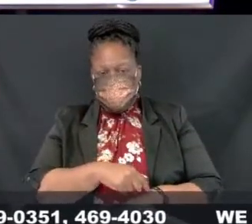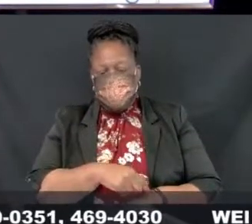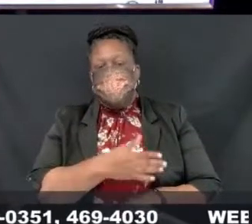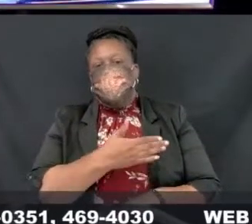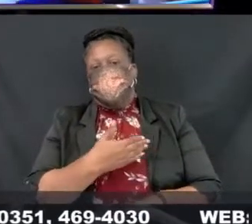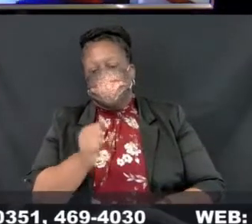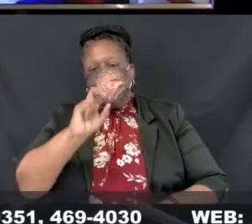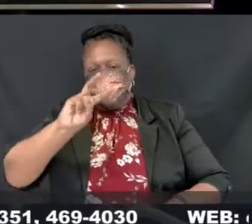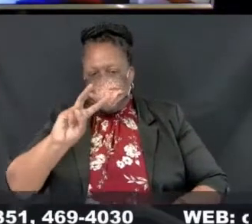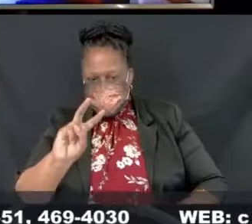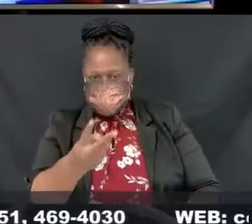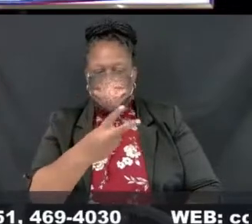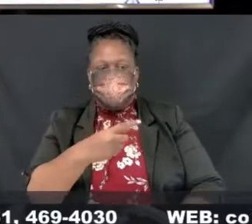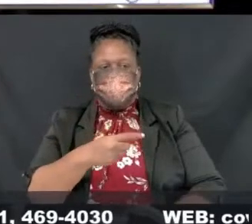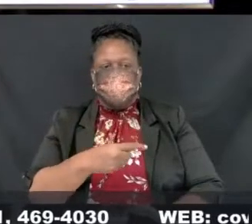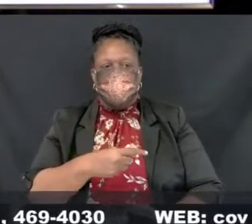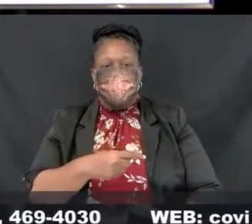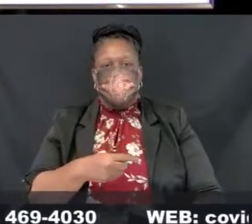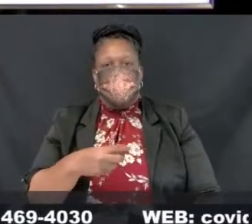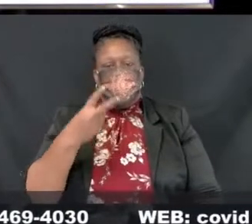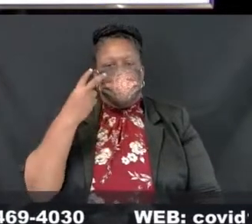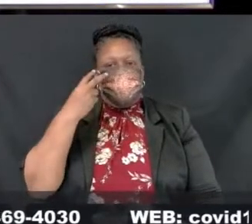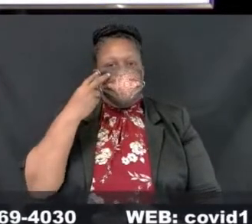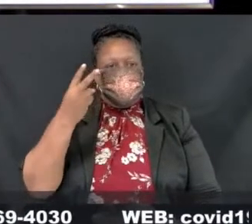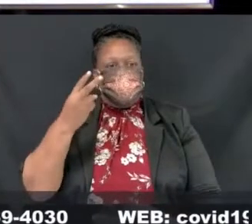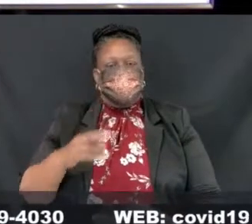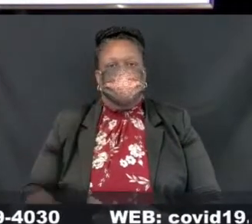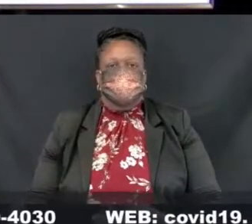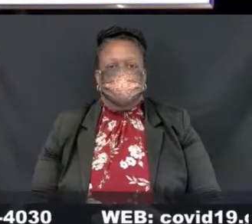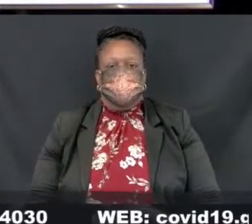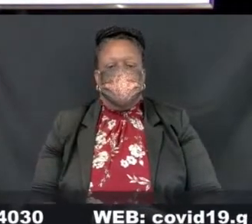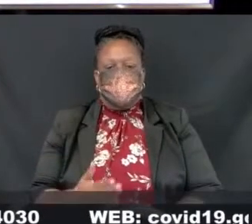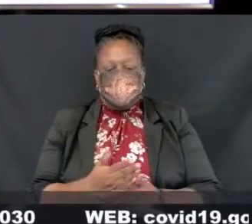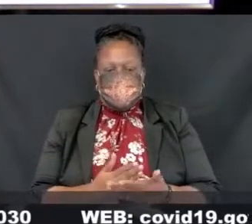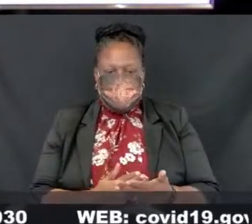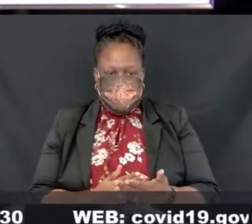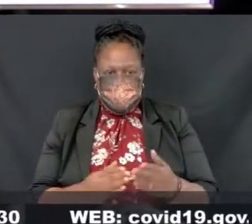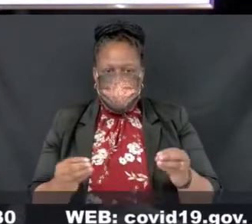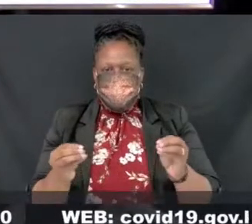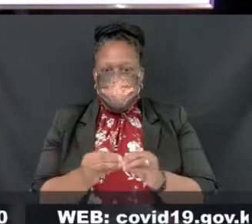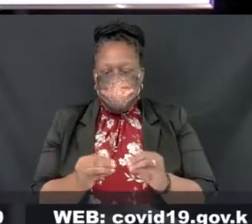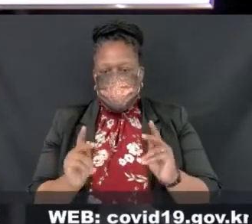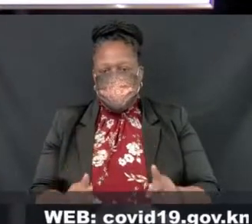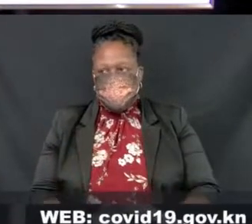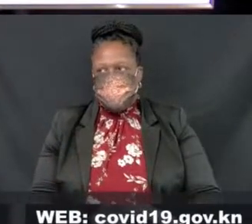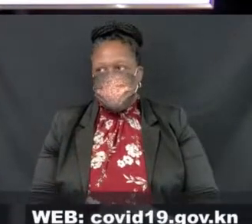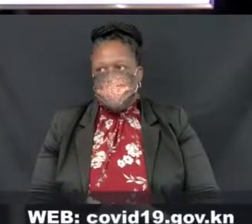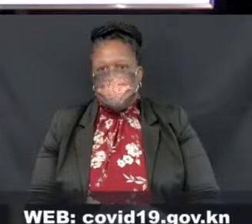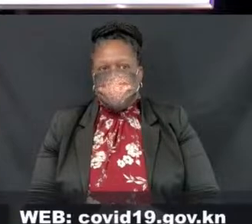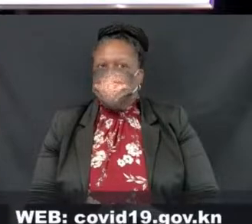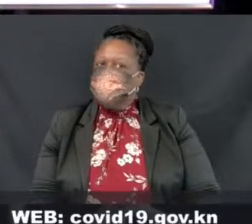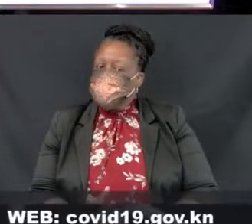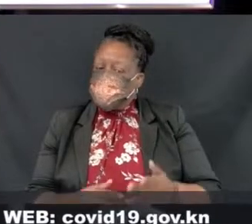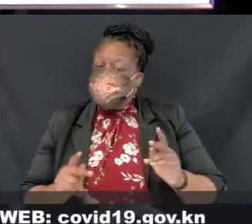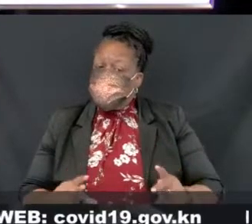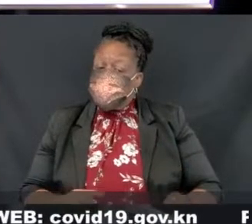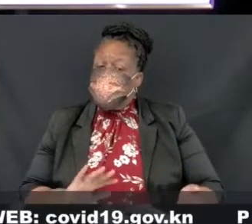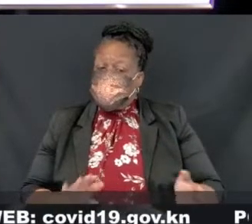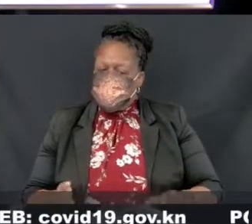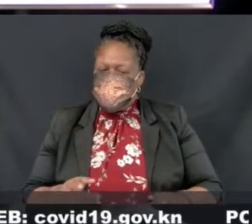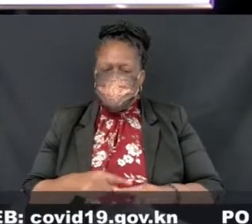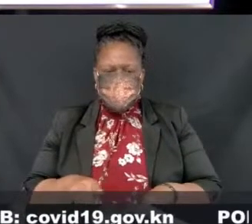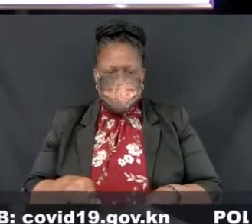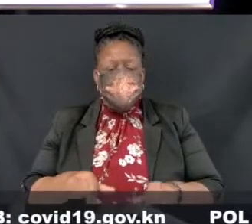19, 2021. Our success at managing this pandemic then caused us to be recognized